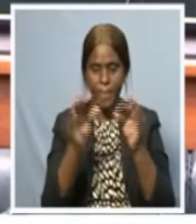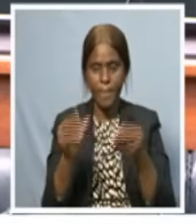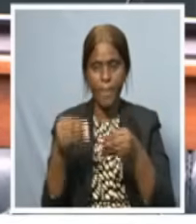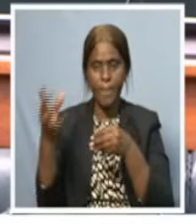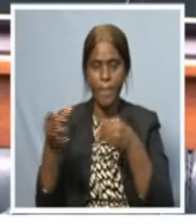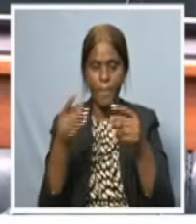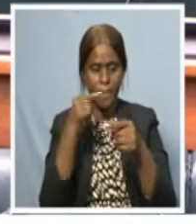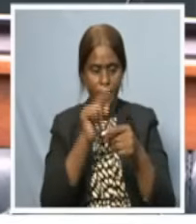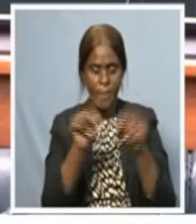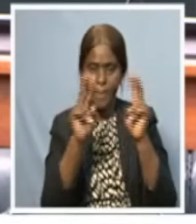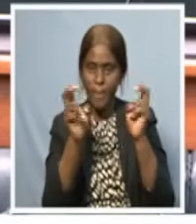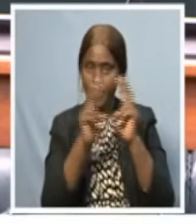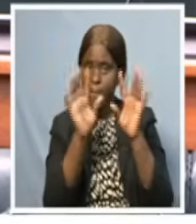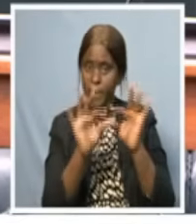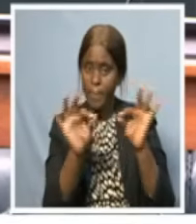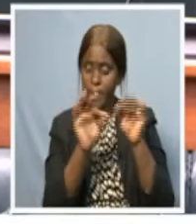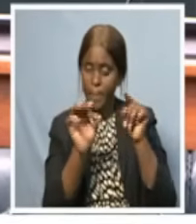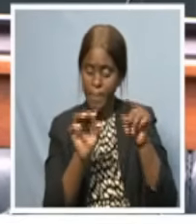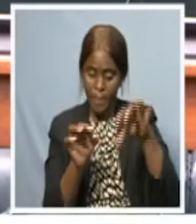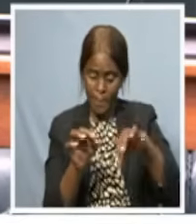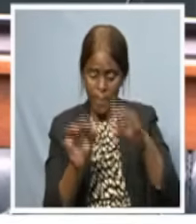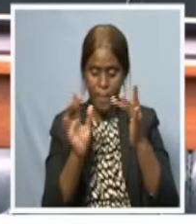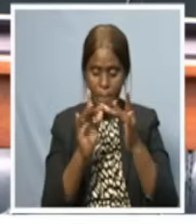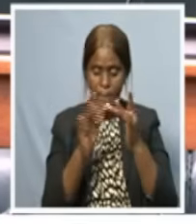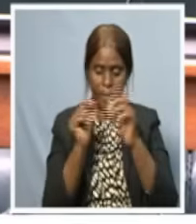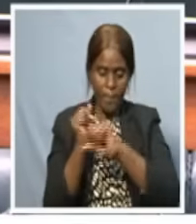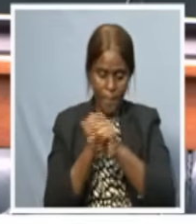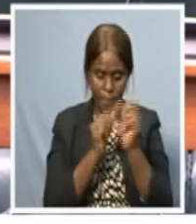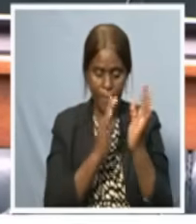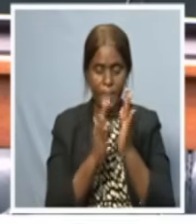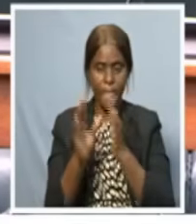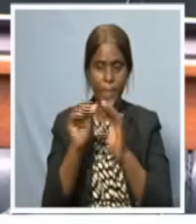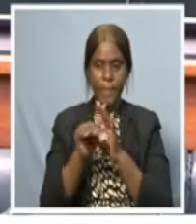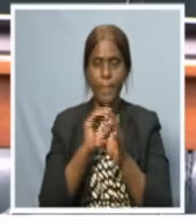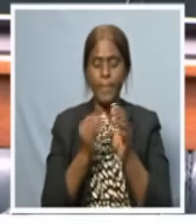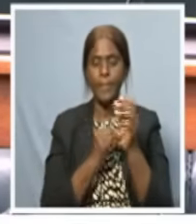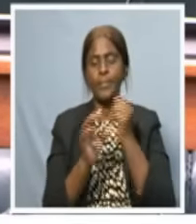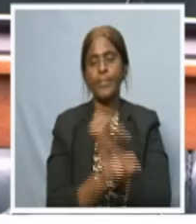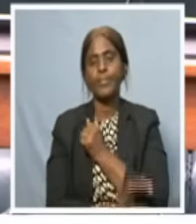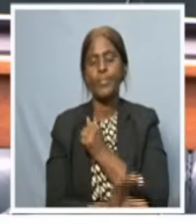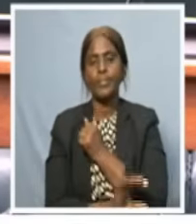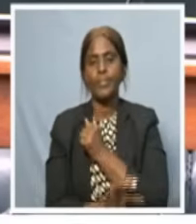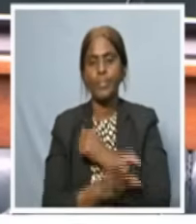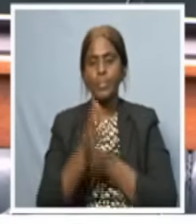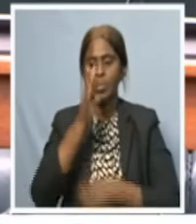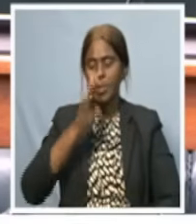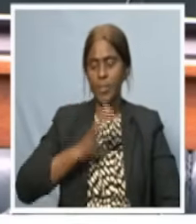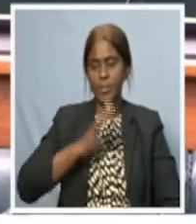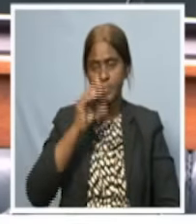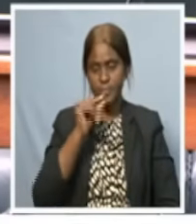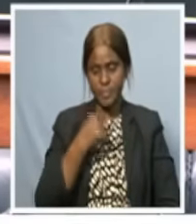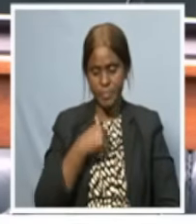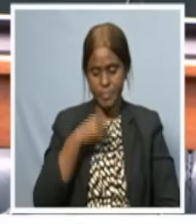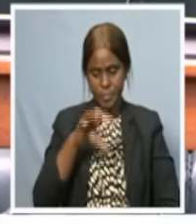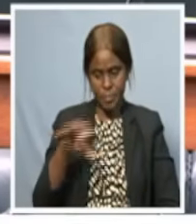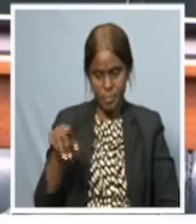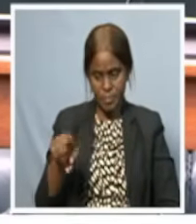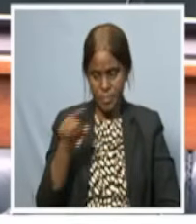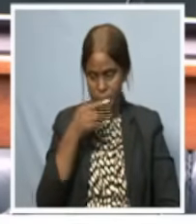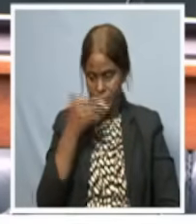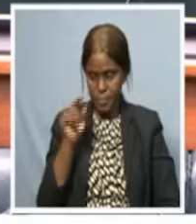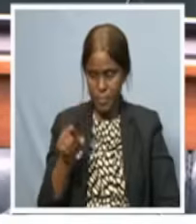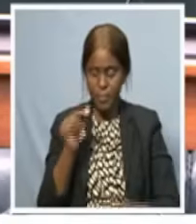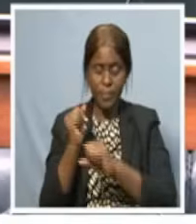submissions on this topical issue of child online protection measures in our country. Madam Speaker, our children must